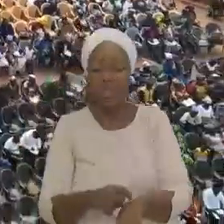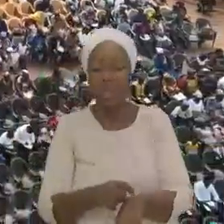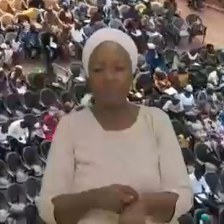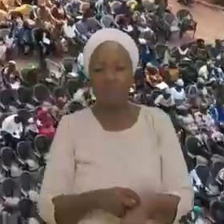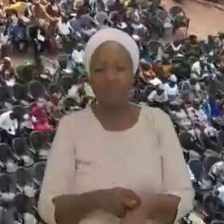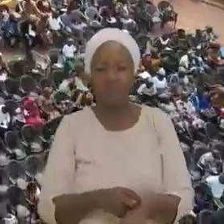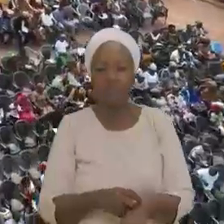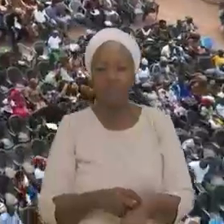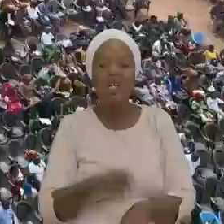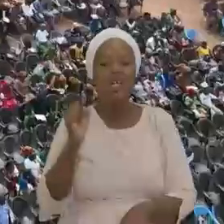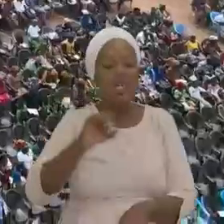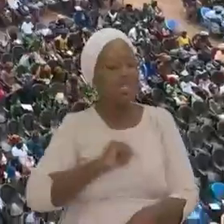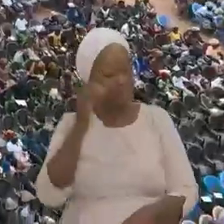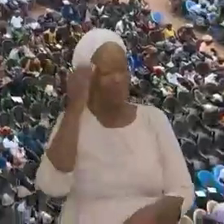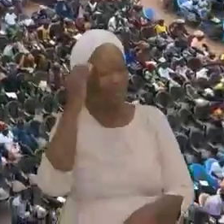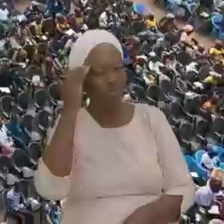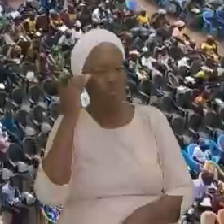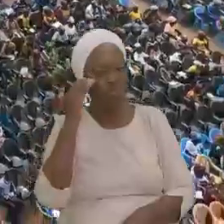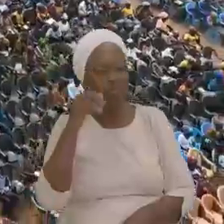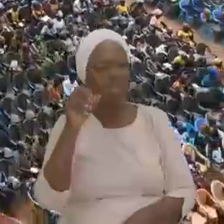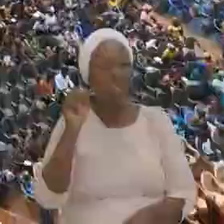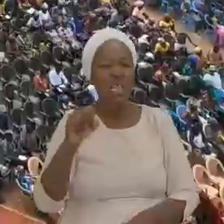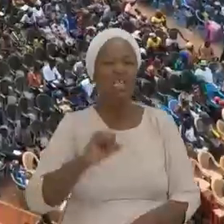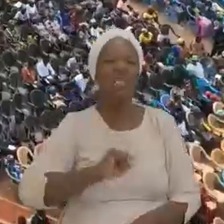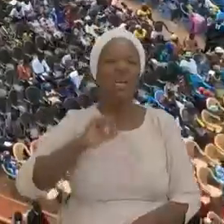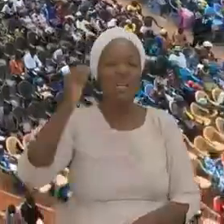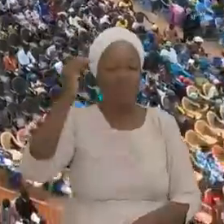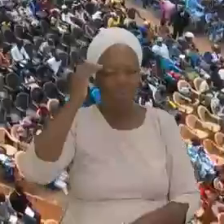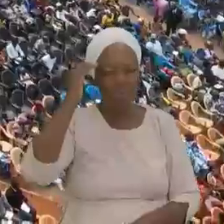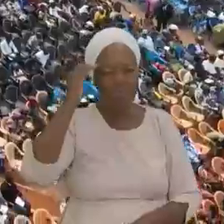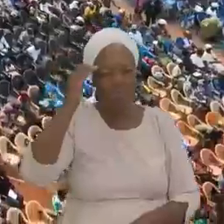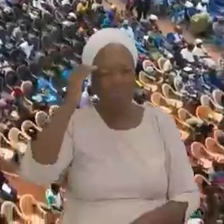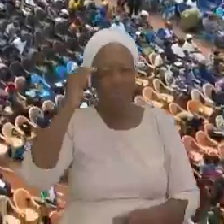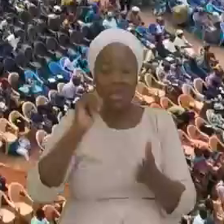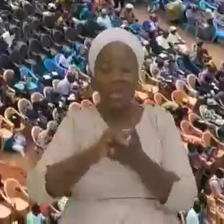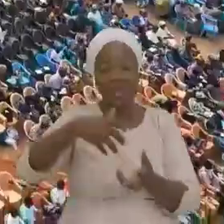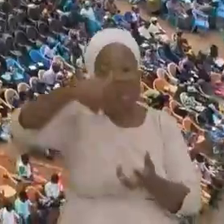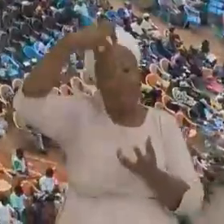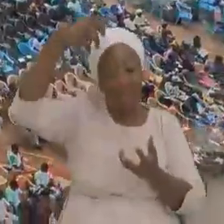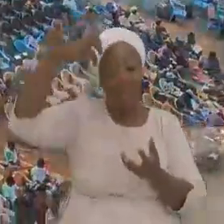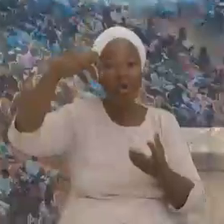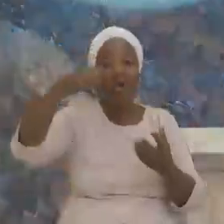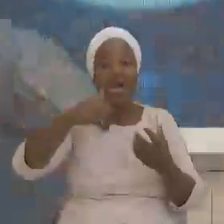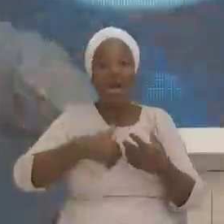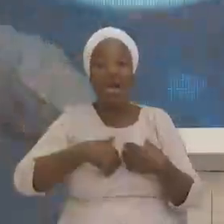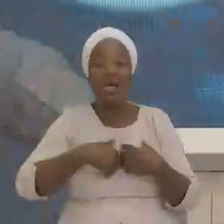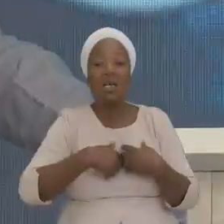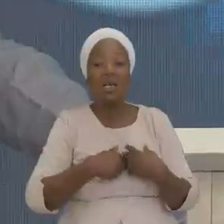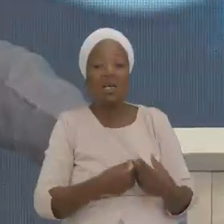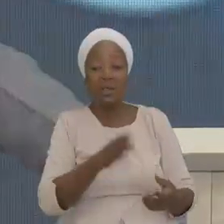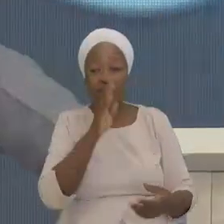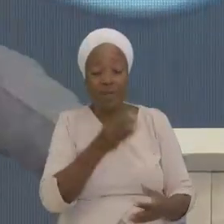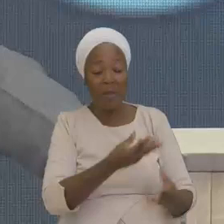Yes, I know. Yes, I know. That lion has fed and is now big,